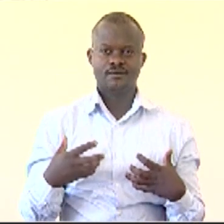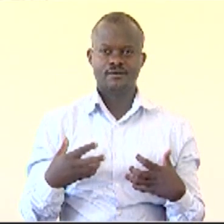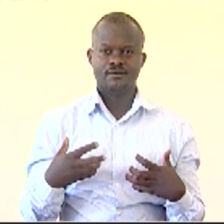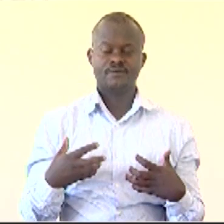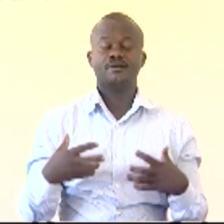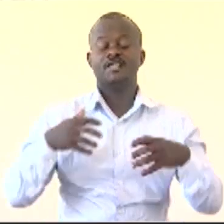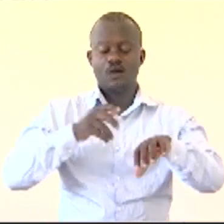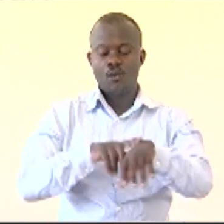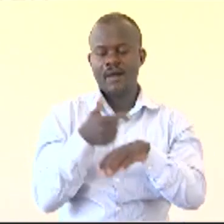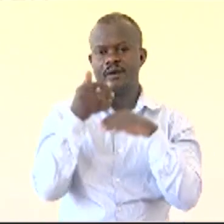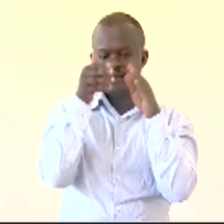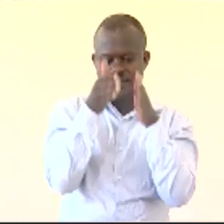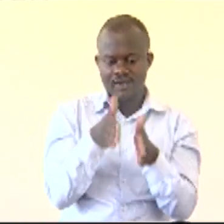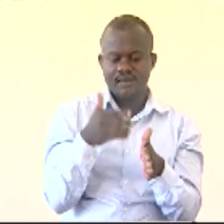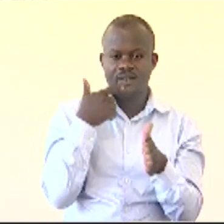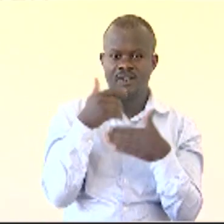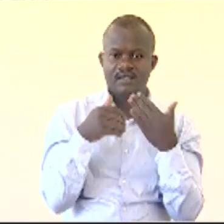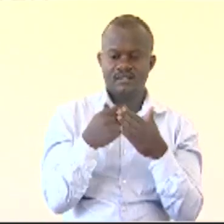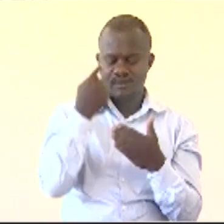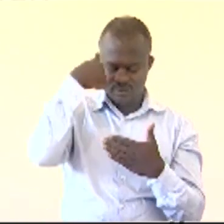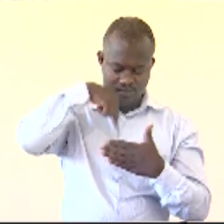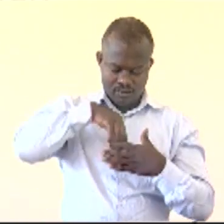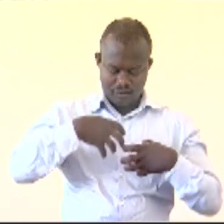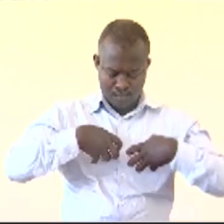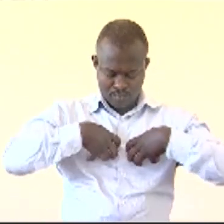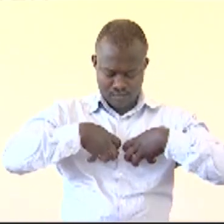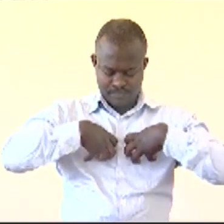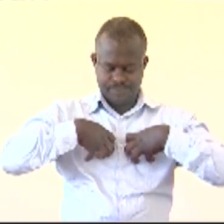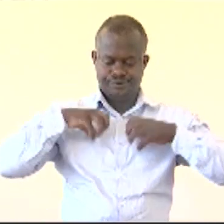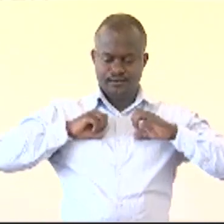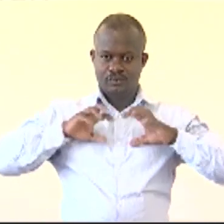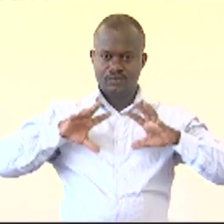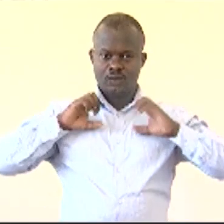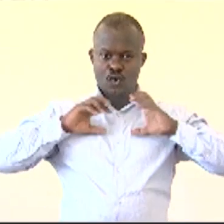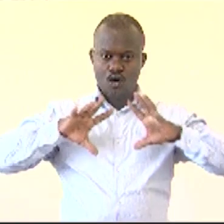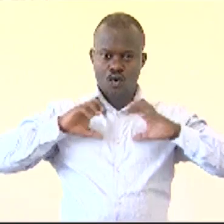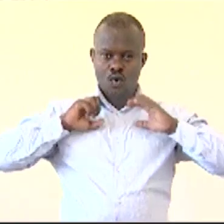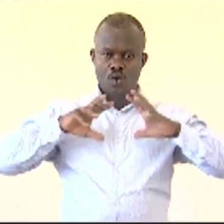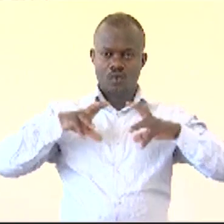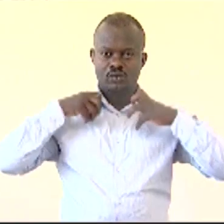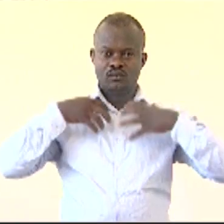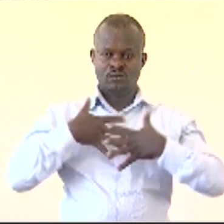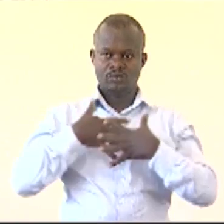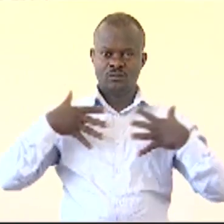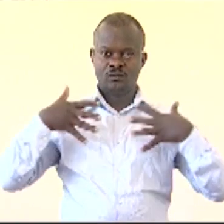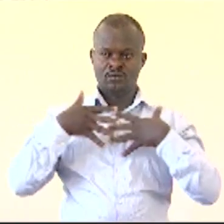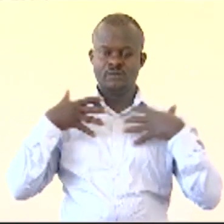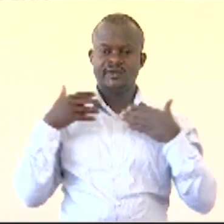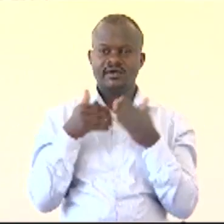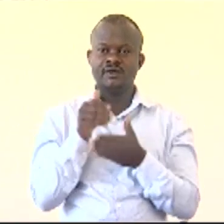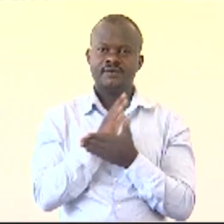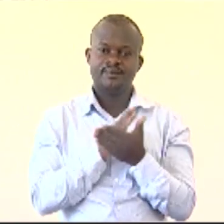When a person with pulmonary tuberculosis, TB coughs or sneezes or